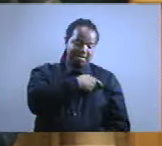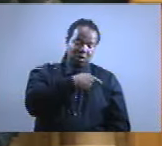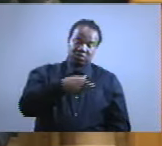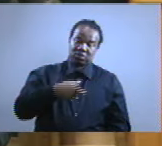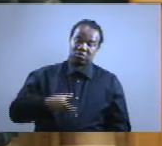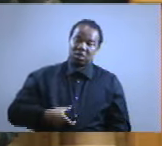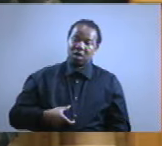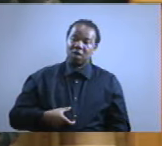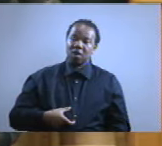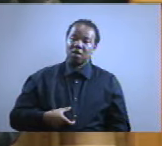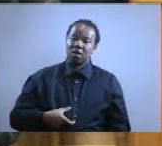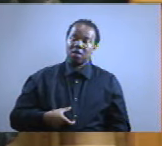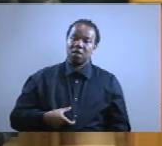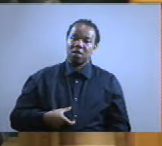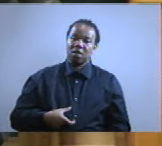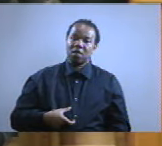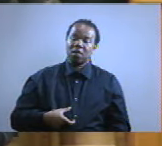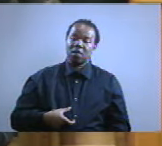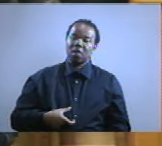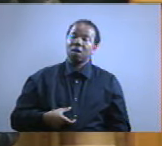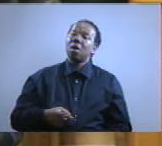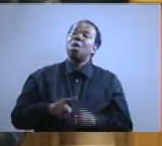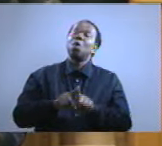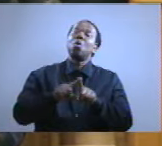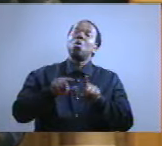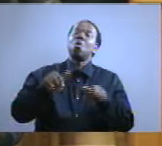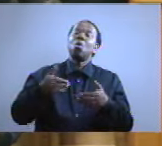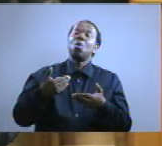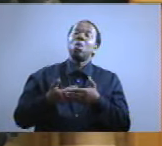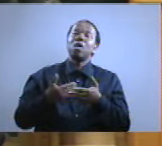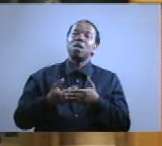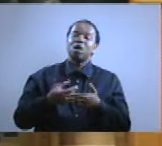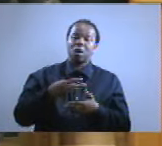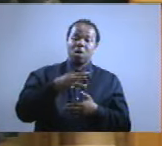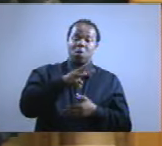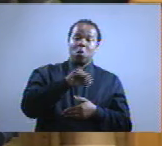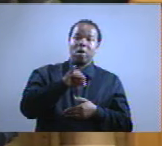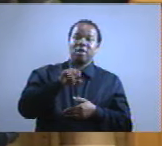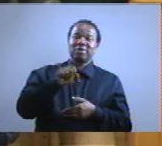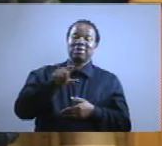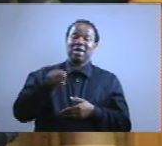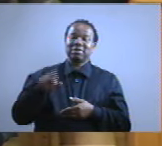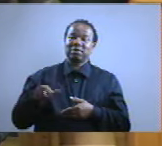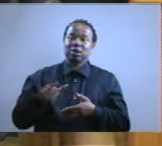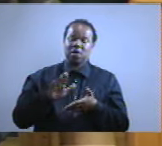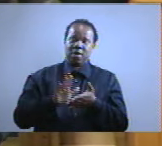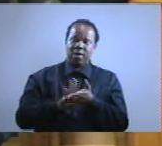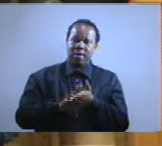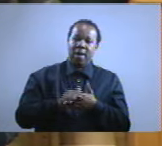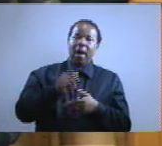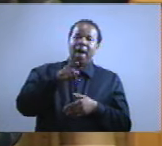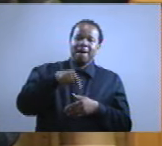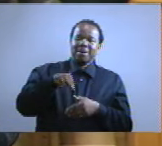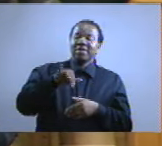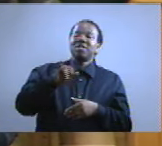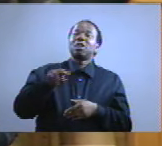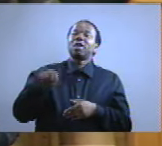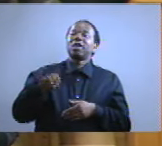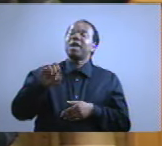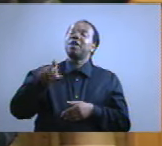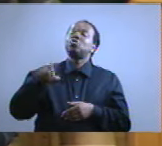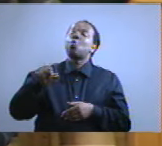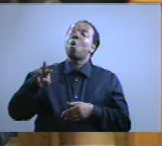Earl and Countess of Wessex, Prince Edward and Princess Sophie, who represented the